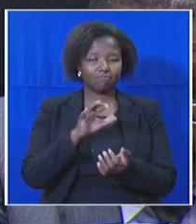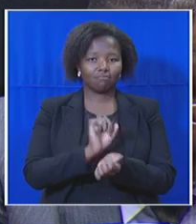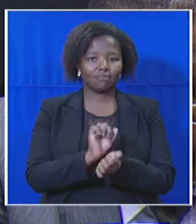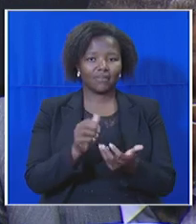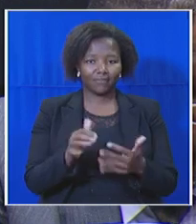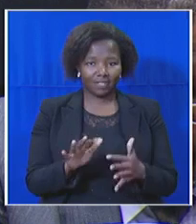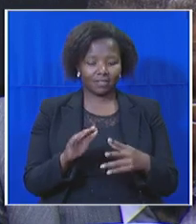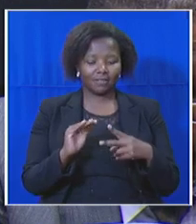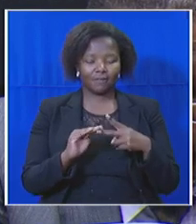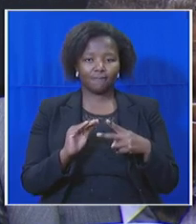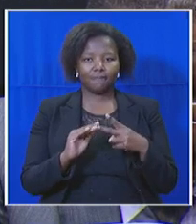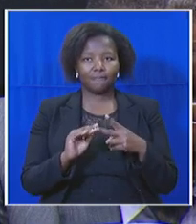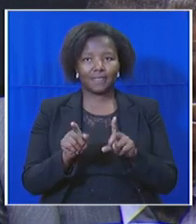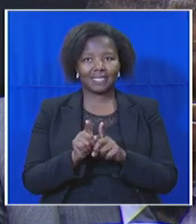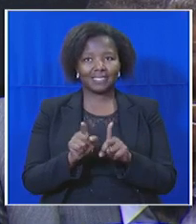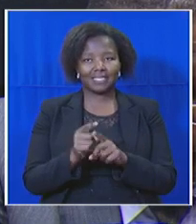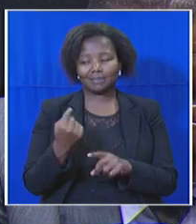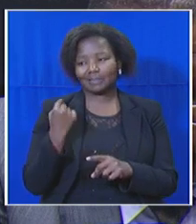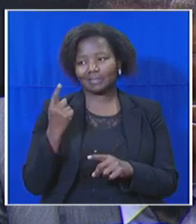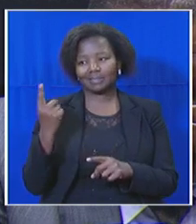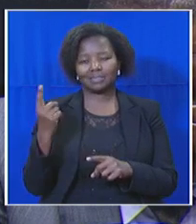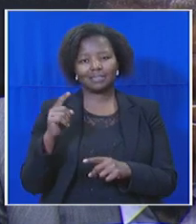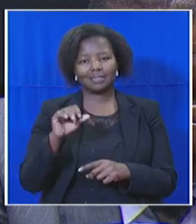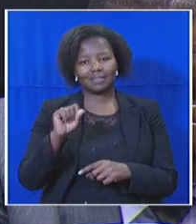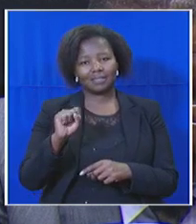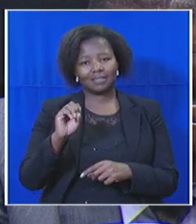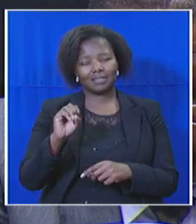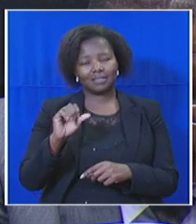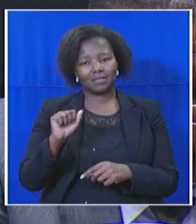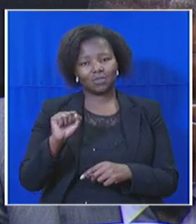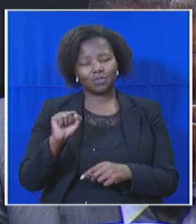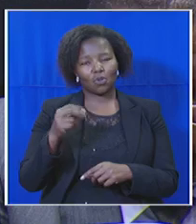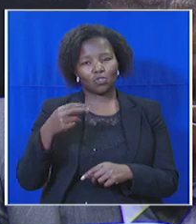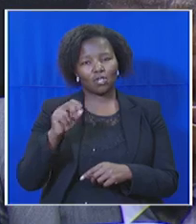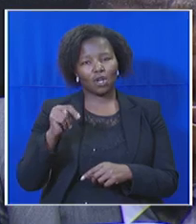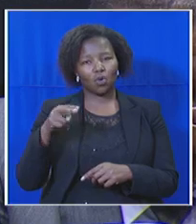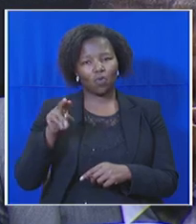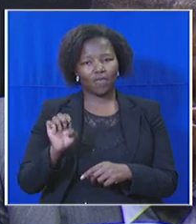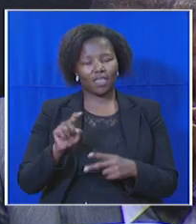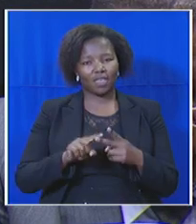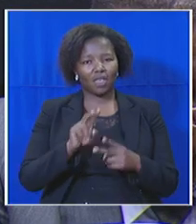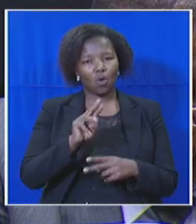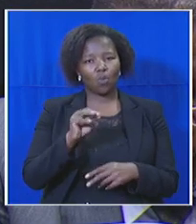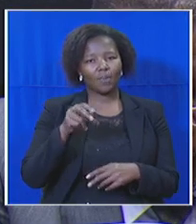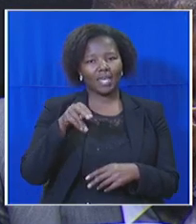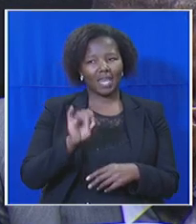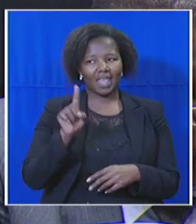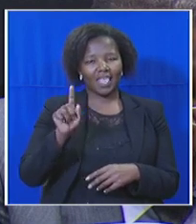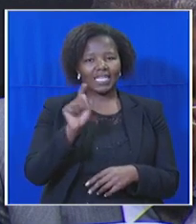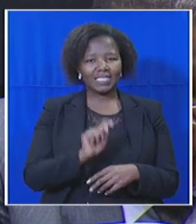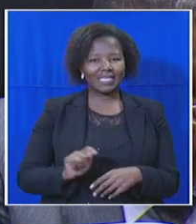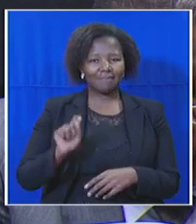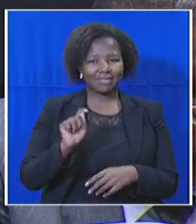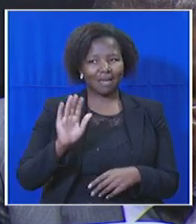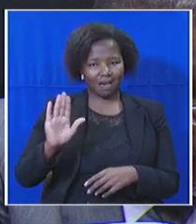including most recently in Soshanguve, Umgeni, as well as in Tembisa. We